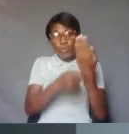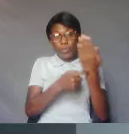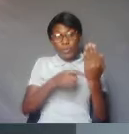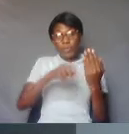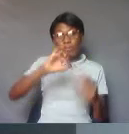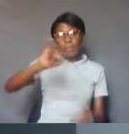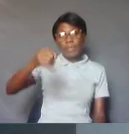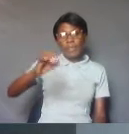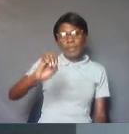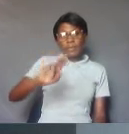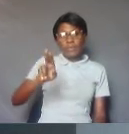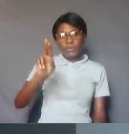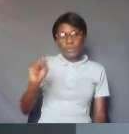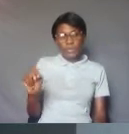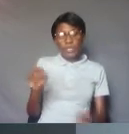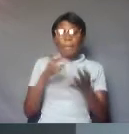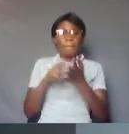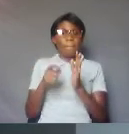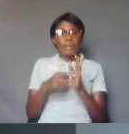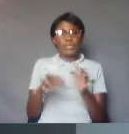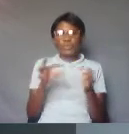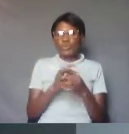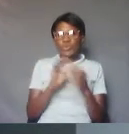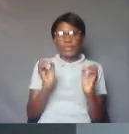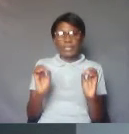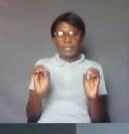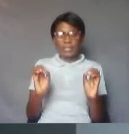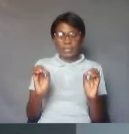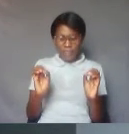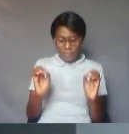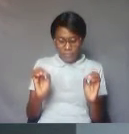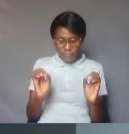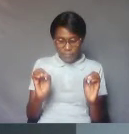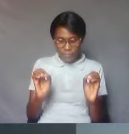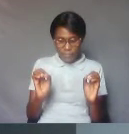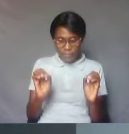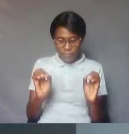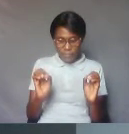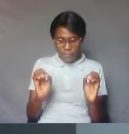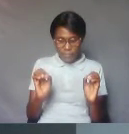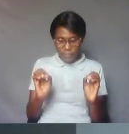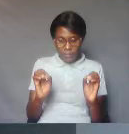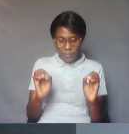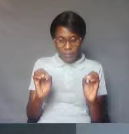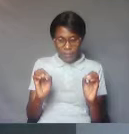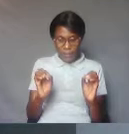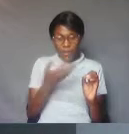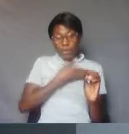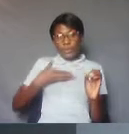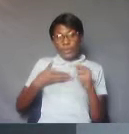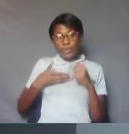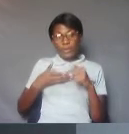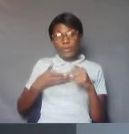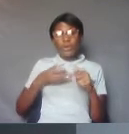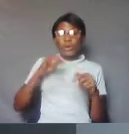God, a very literary kind of metaphor. And she wants to call him